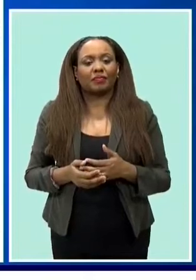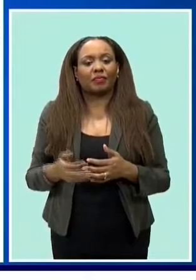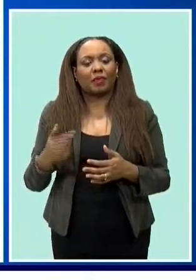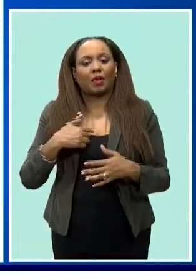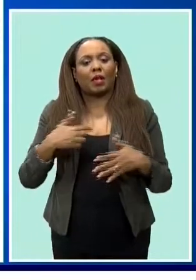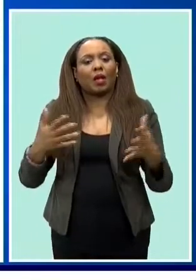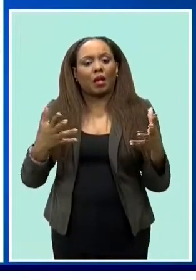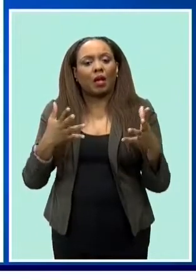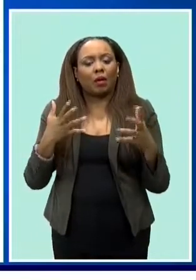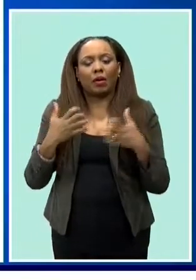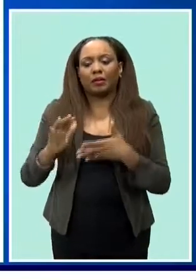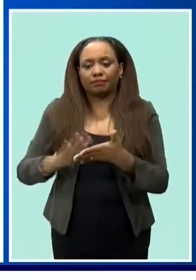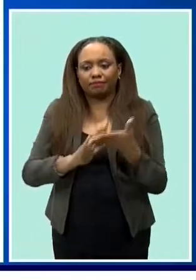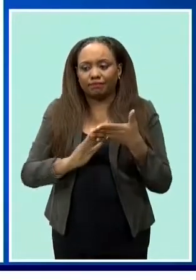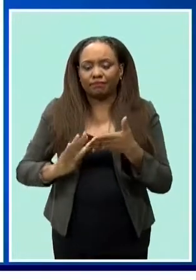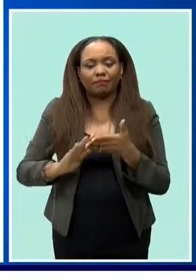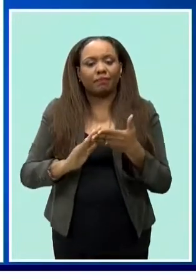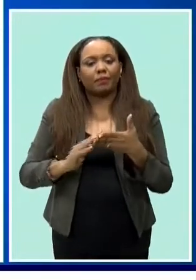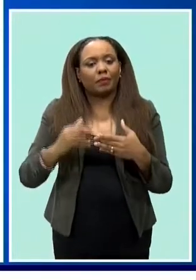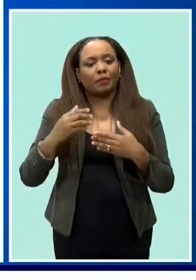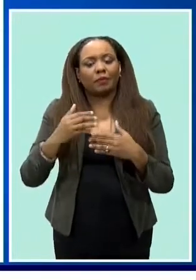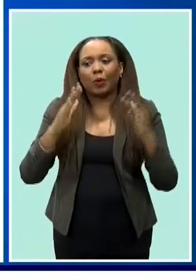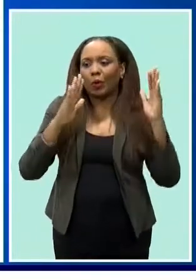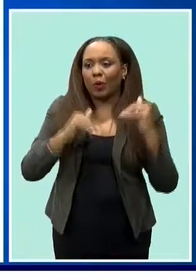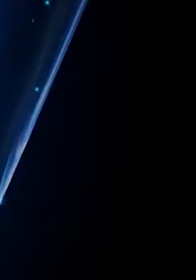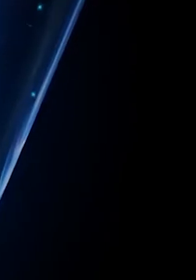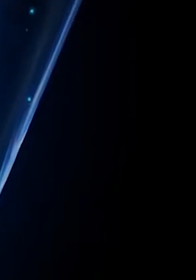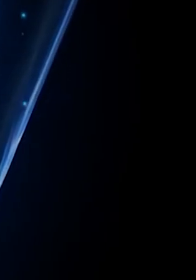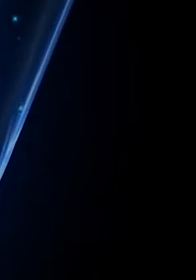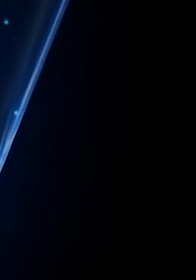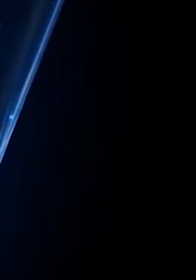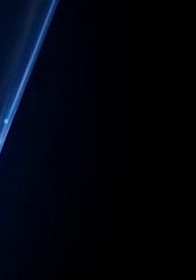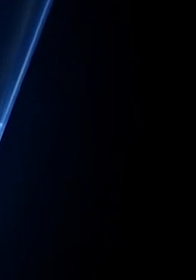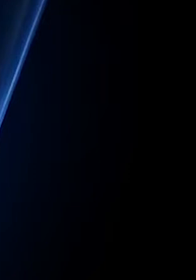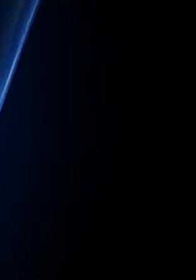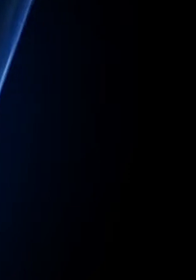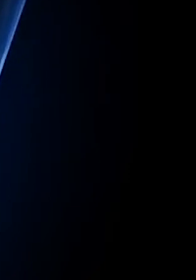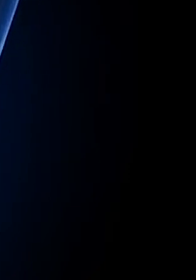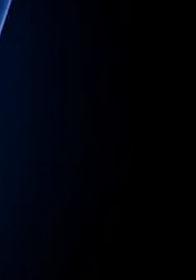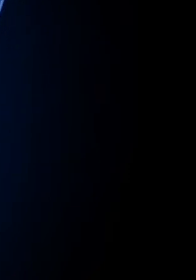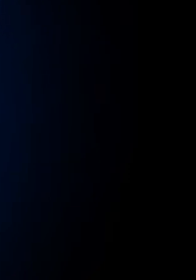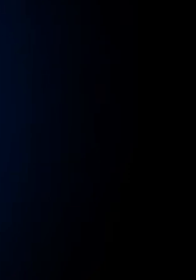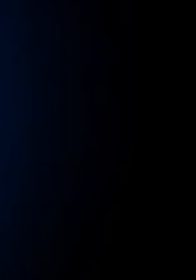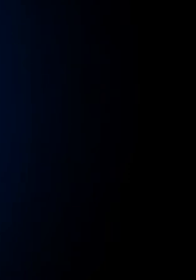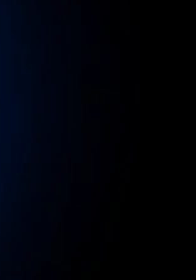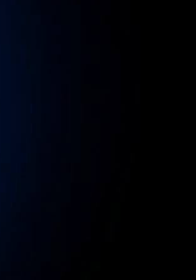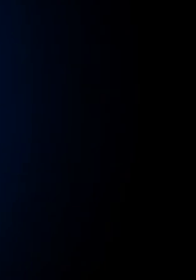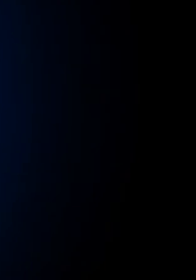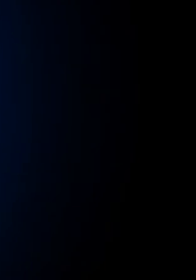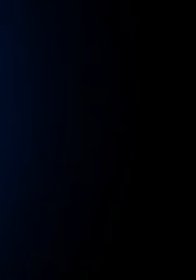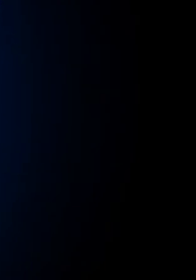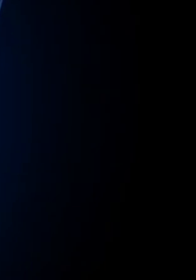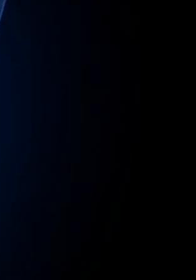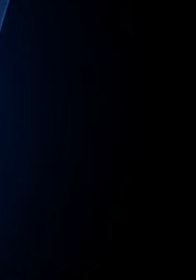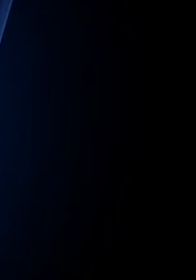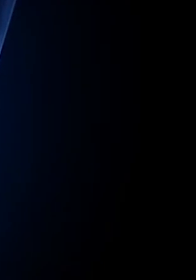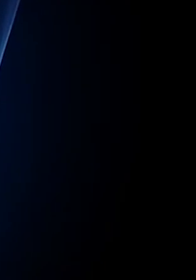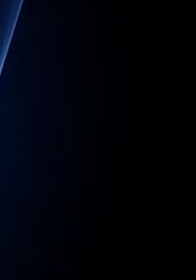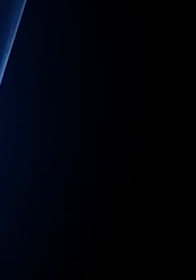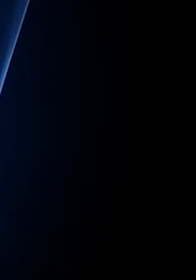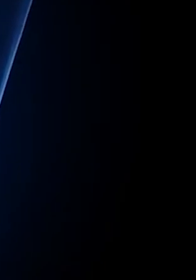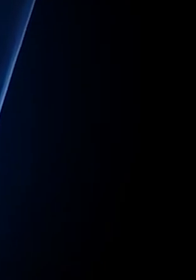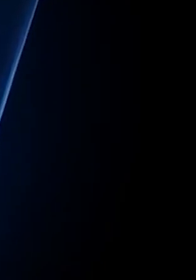her well in this new and important assignment. Sign up today to catch all the major Cropover events